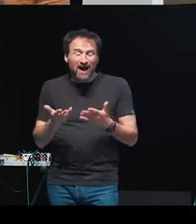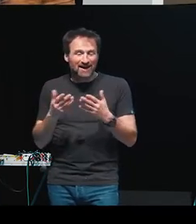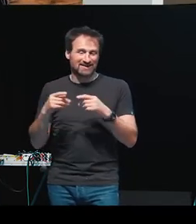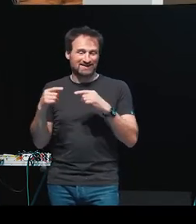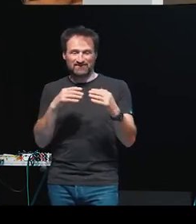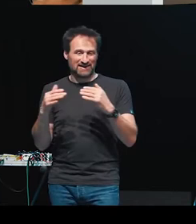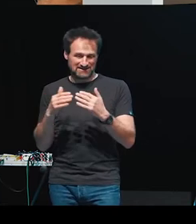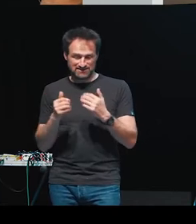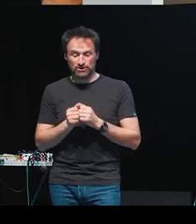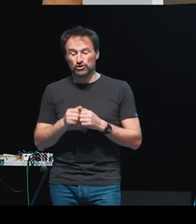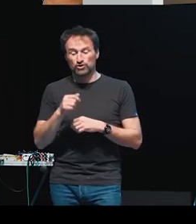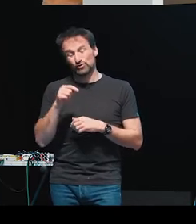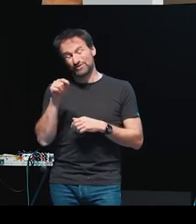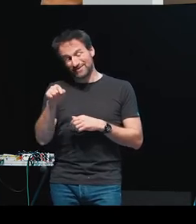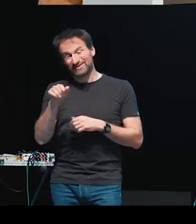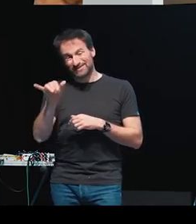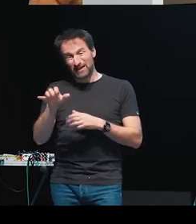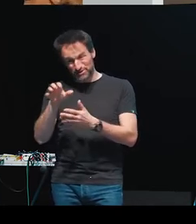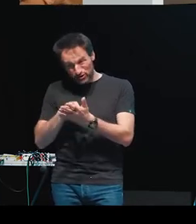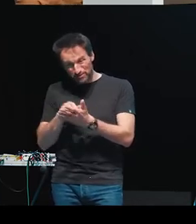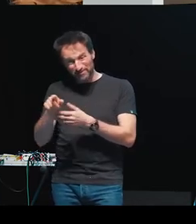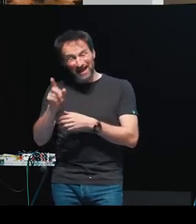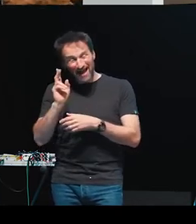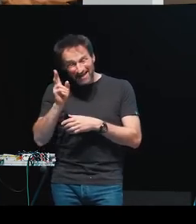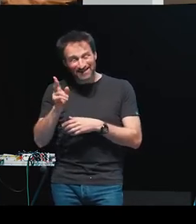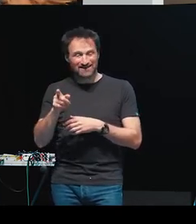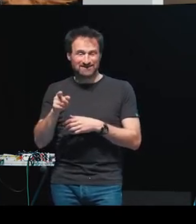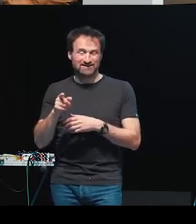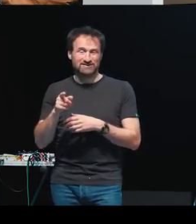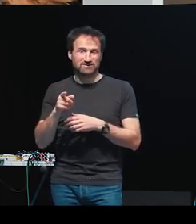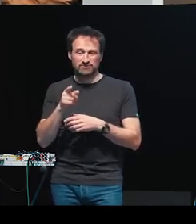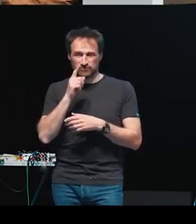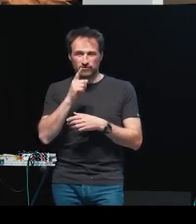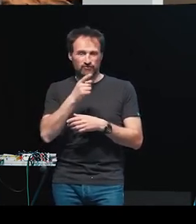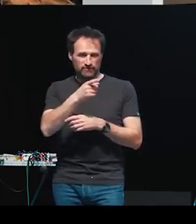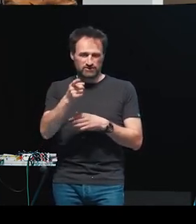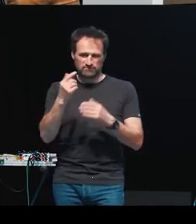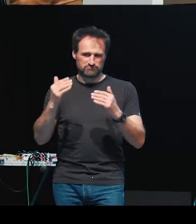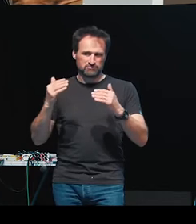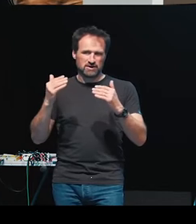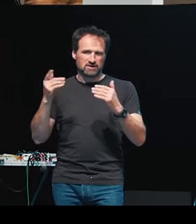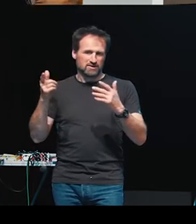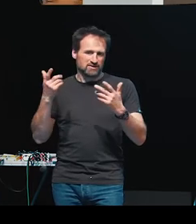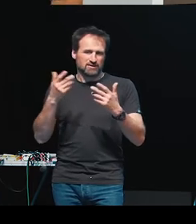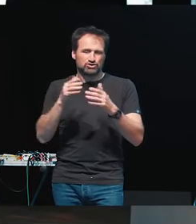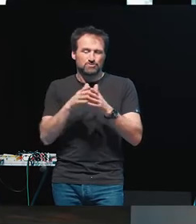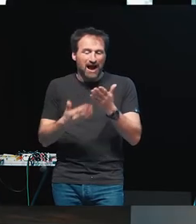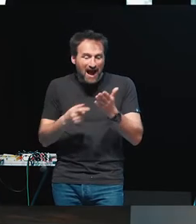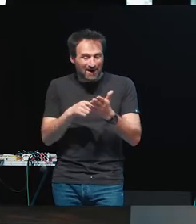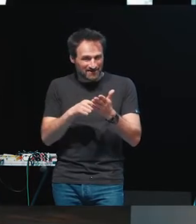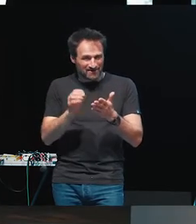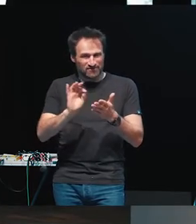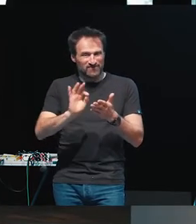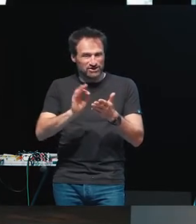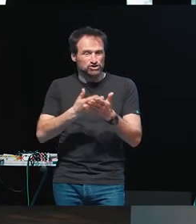annotations. But in TypeScript, that breaks quite easily if we use some of the advanced features of the language. And